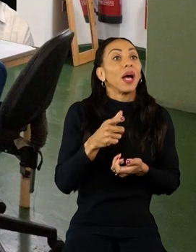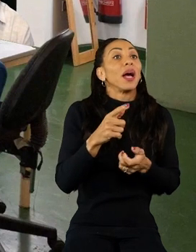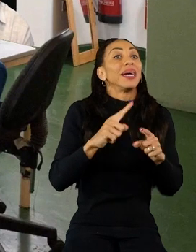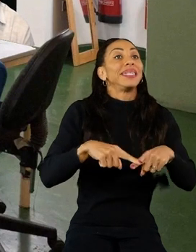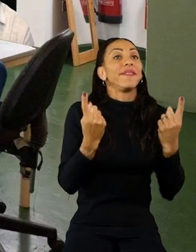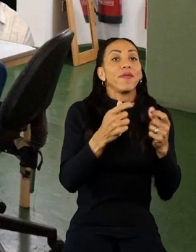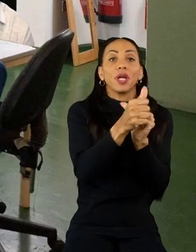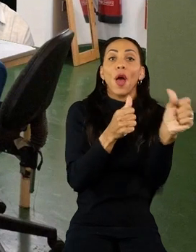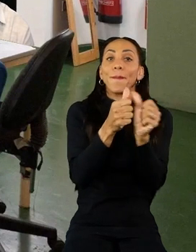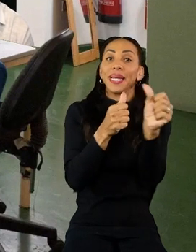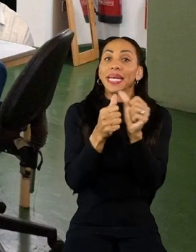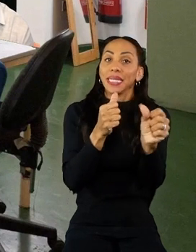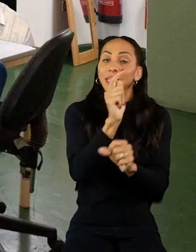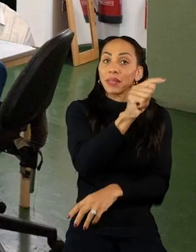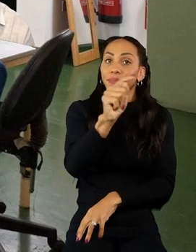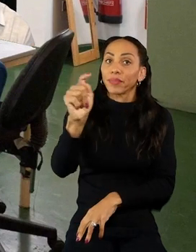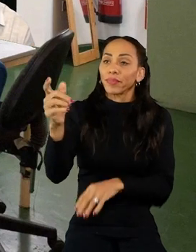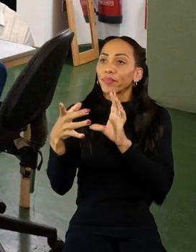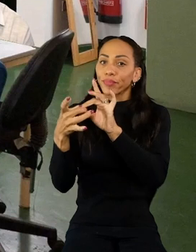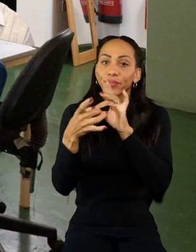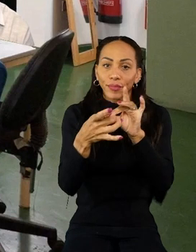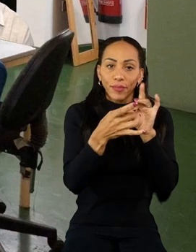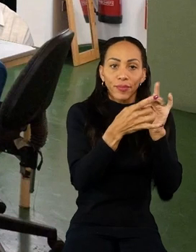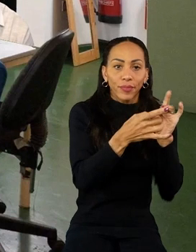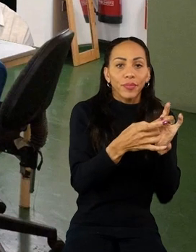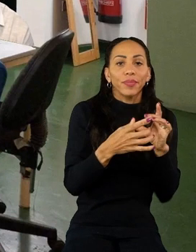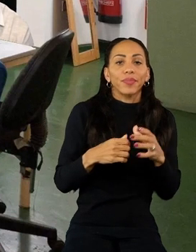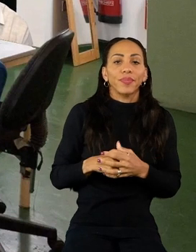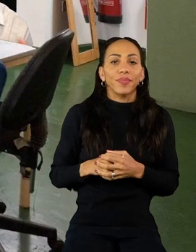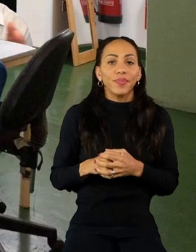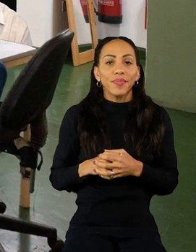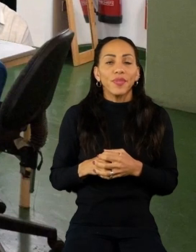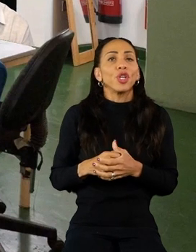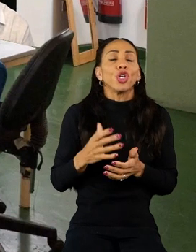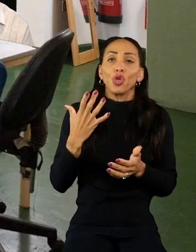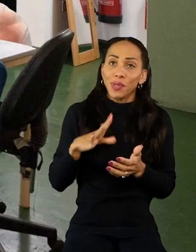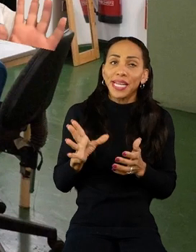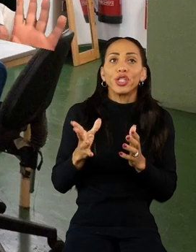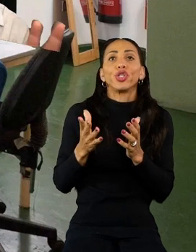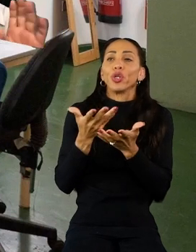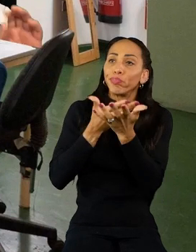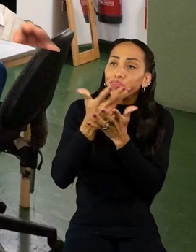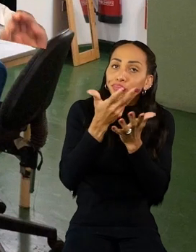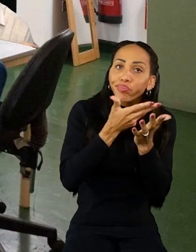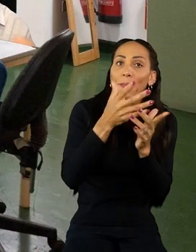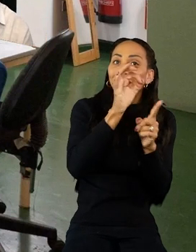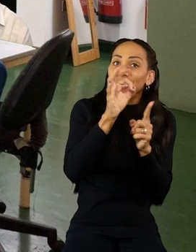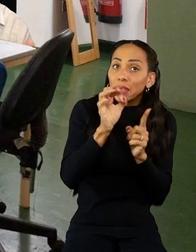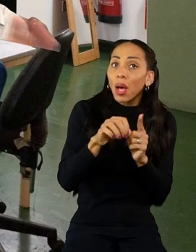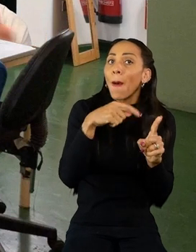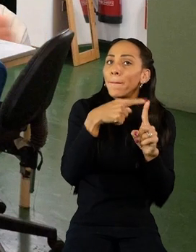time, you know, we found working with different companies that the more time you have to really set everything